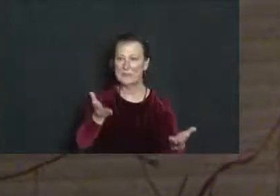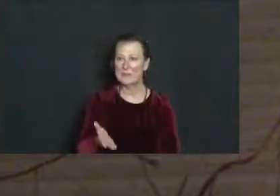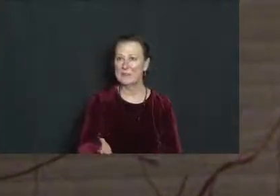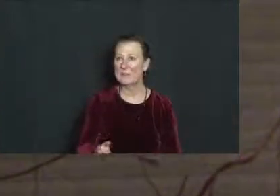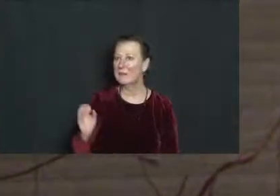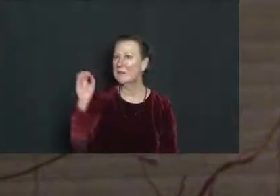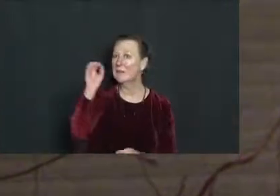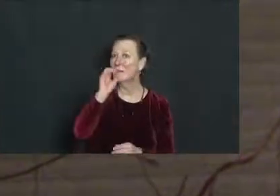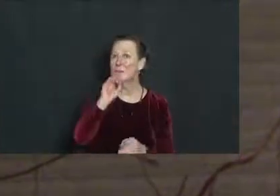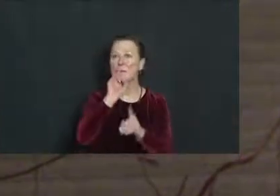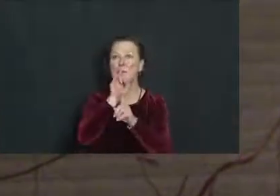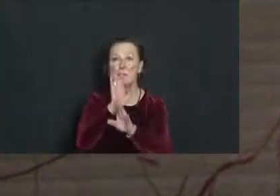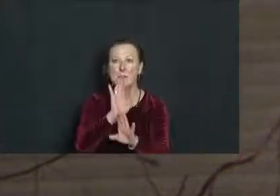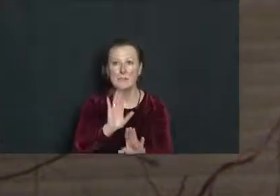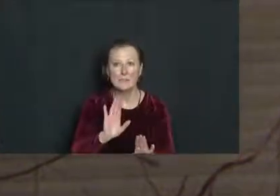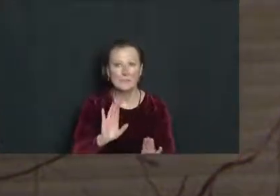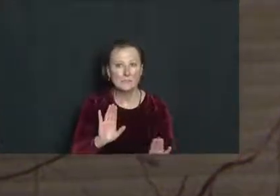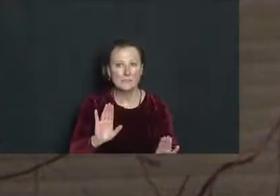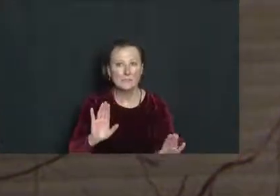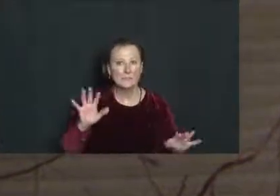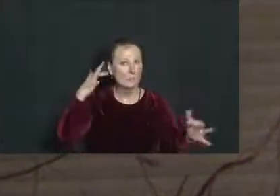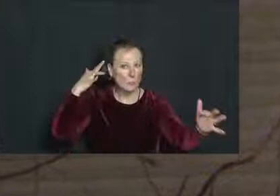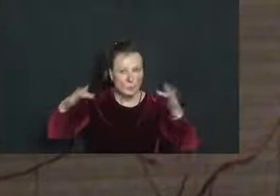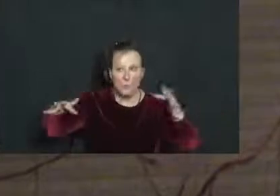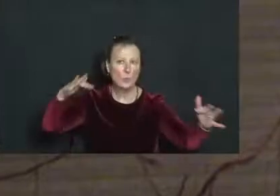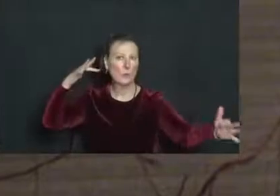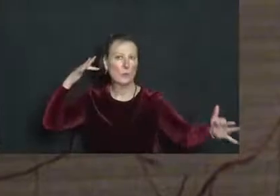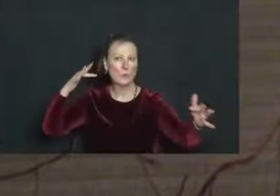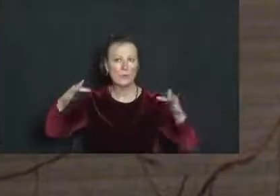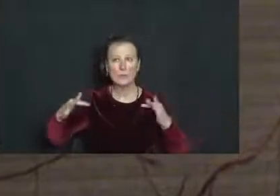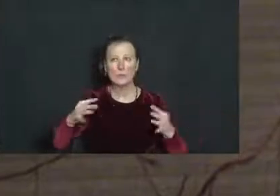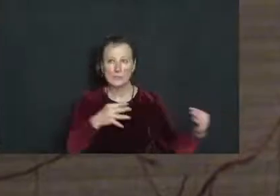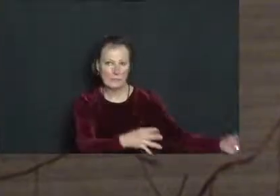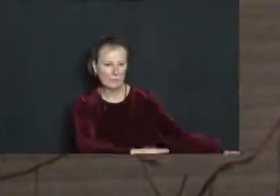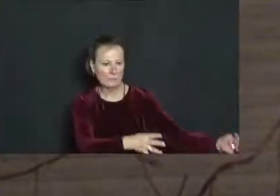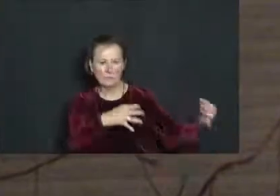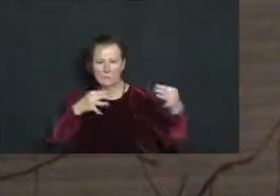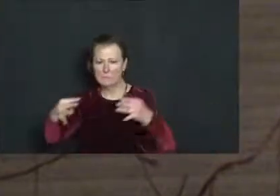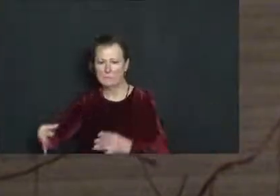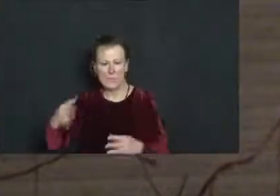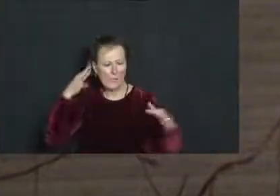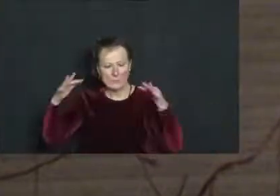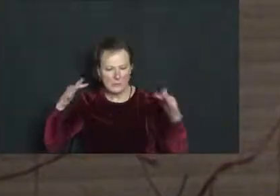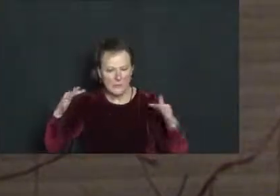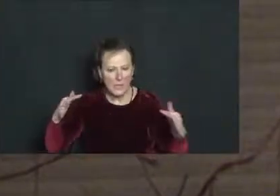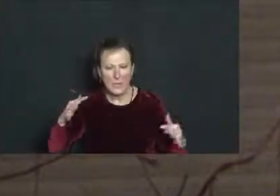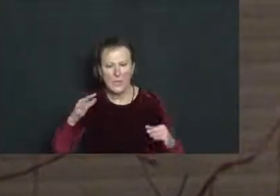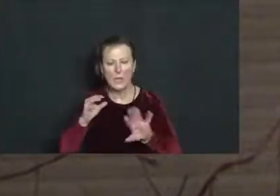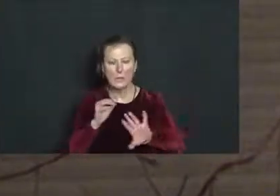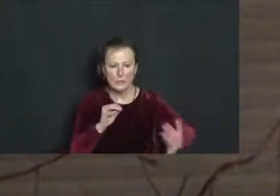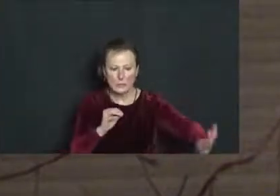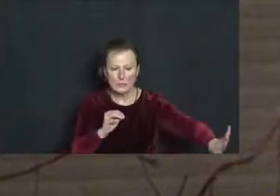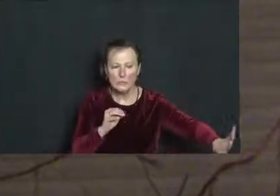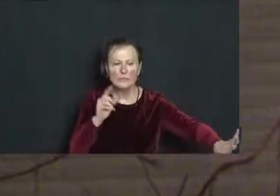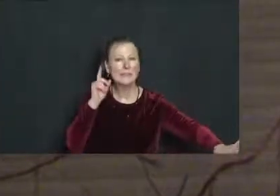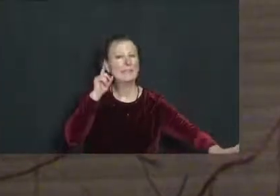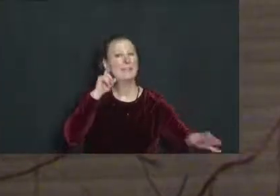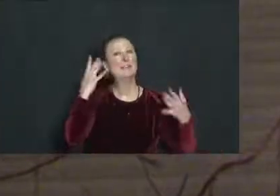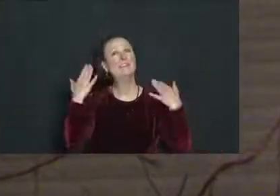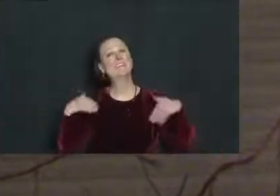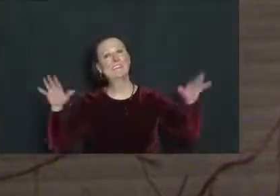Oh, hush the noise of battle strife, and hear